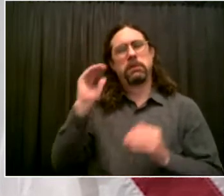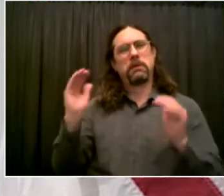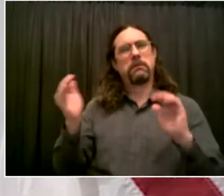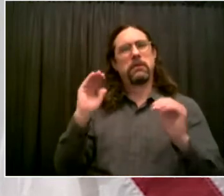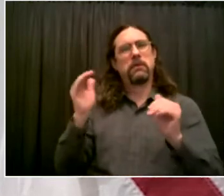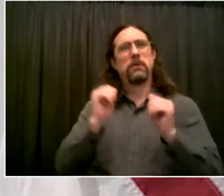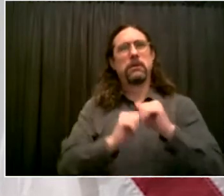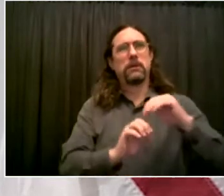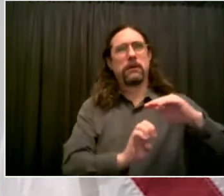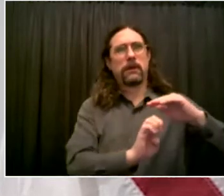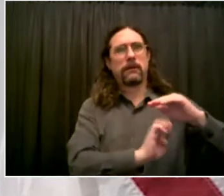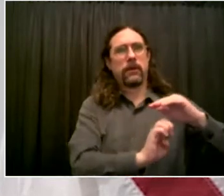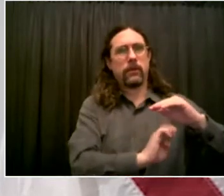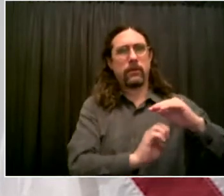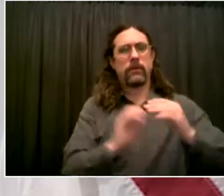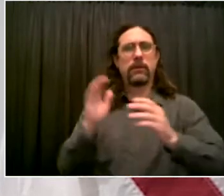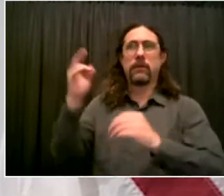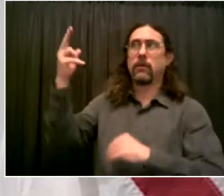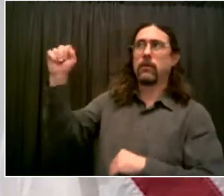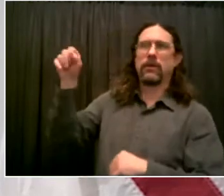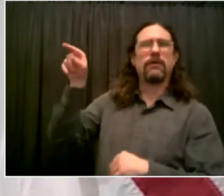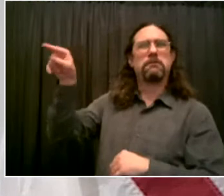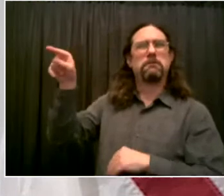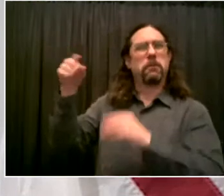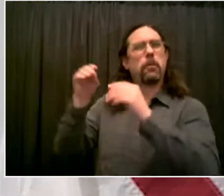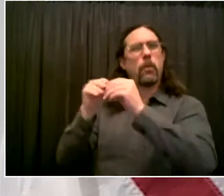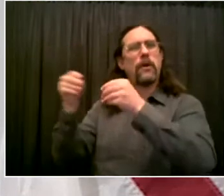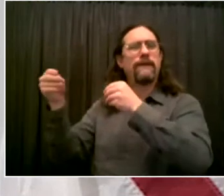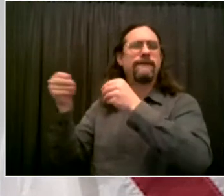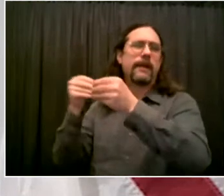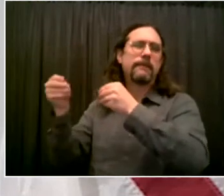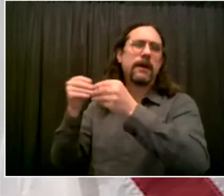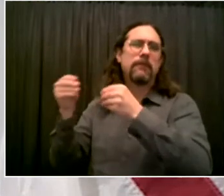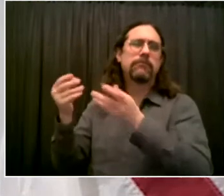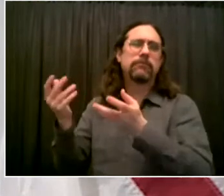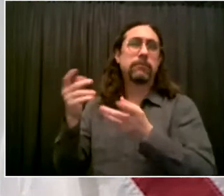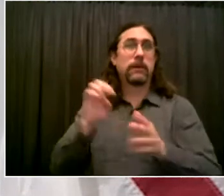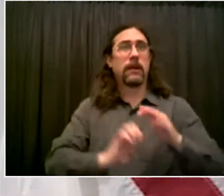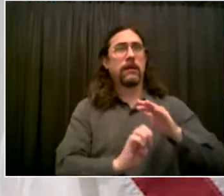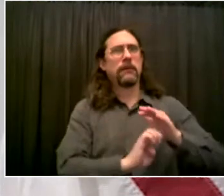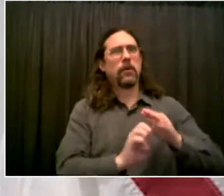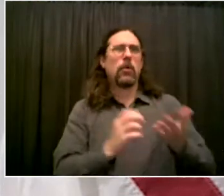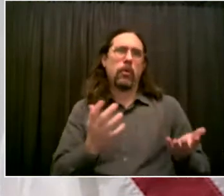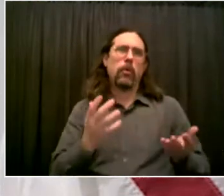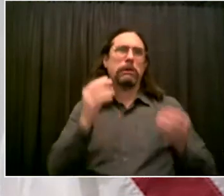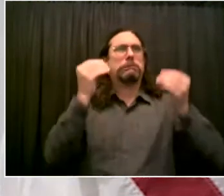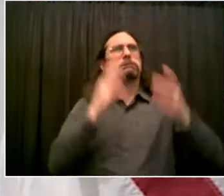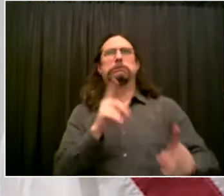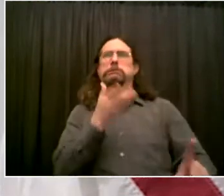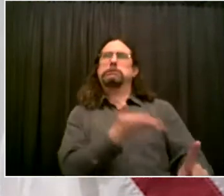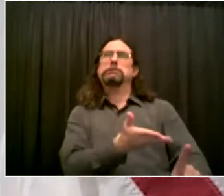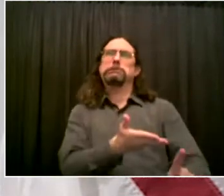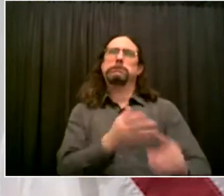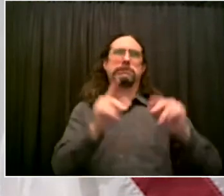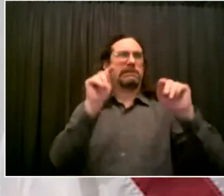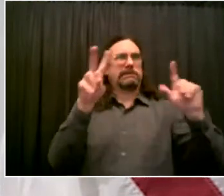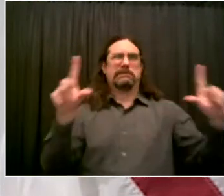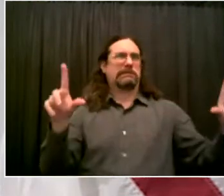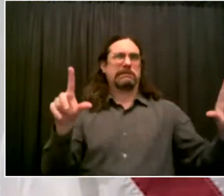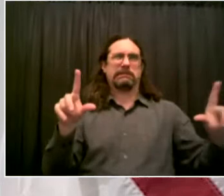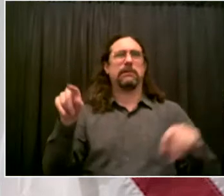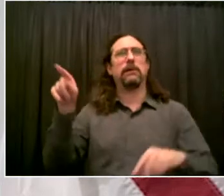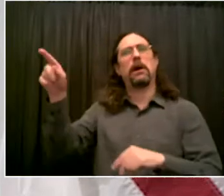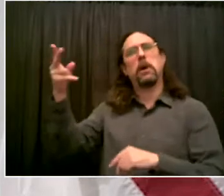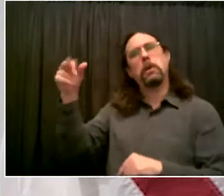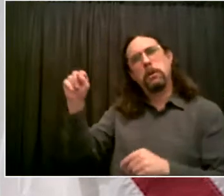think you're going to see more and more progress each week, and I am very hopeful that as the situation improves, it's going to give